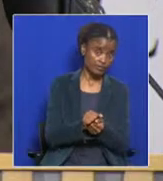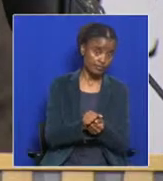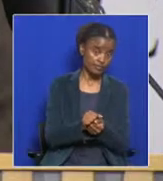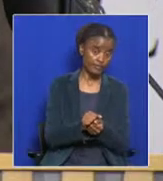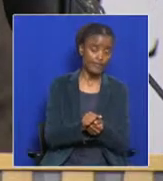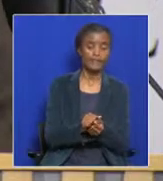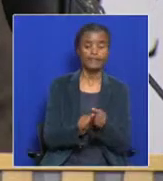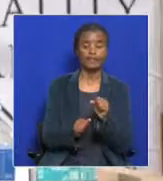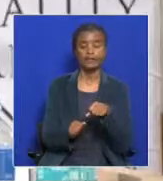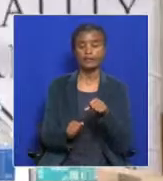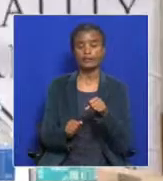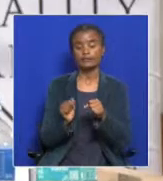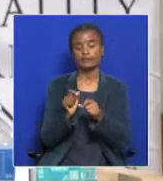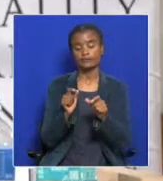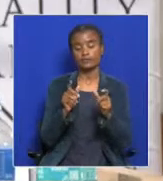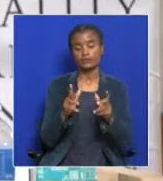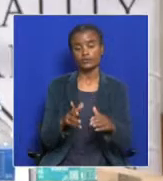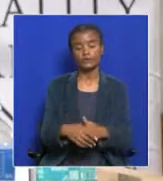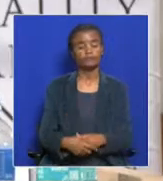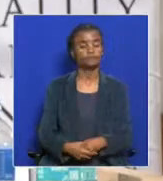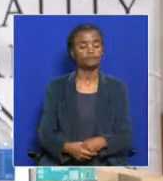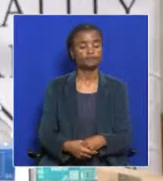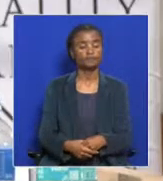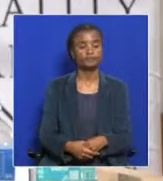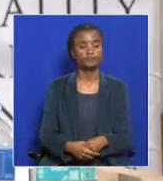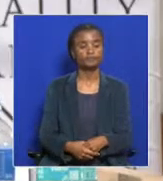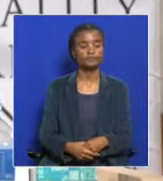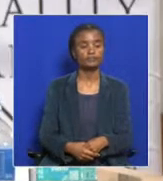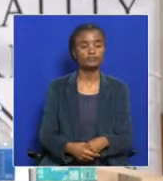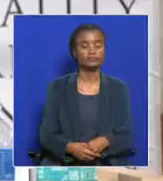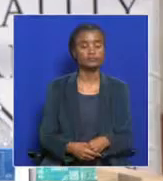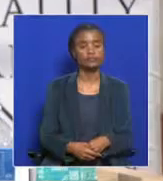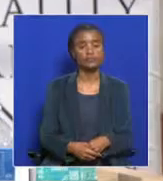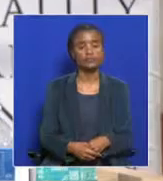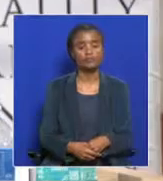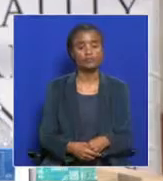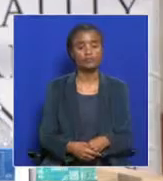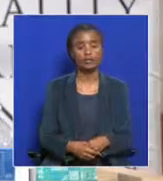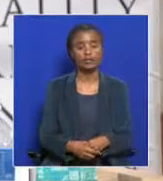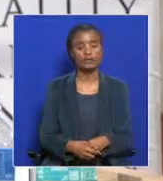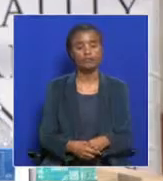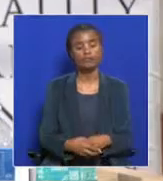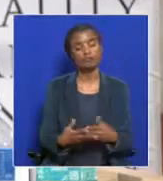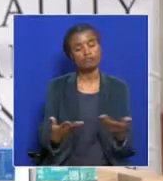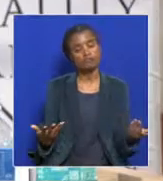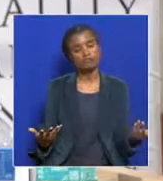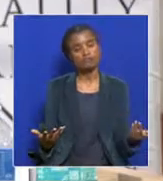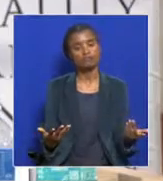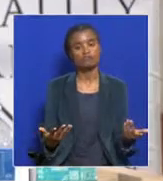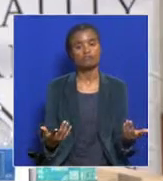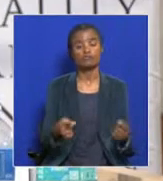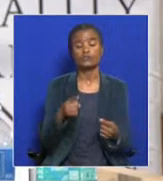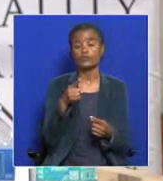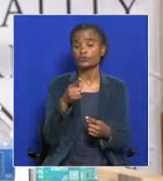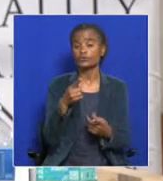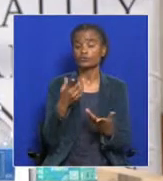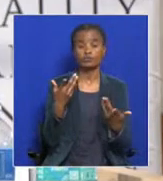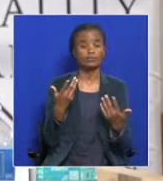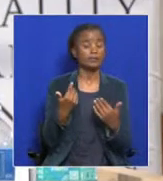Commissioner. Okay. Do you bear any blame for that eventual theft in any manner or